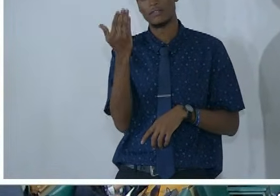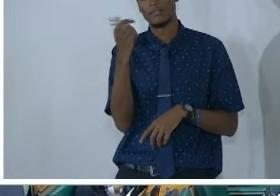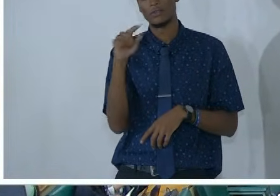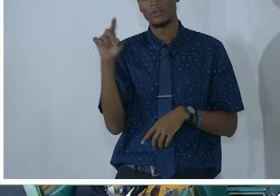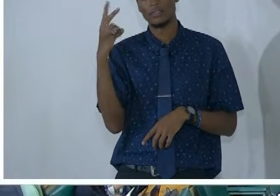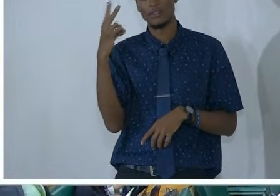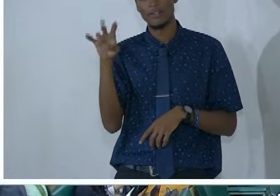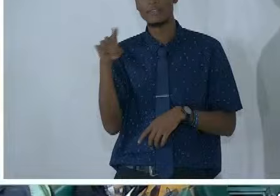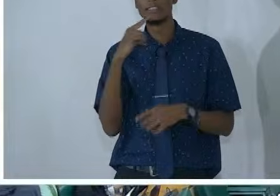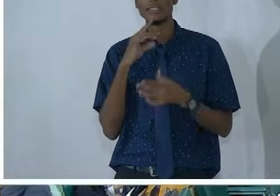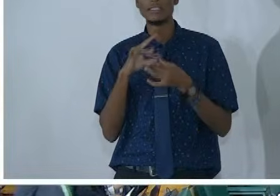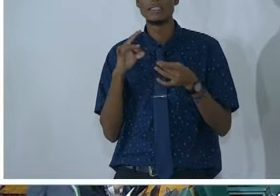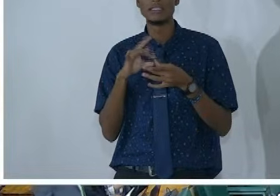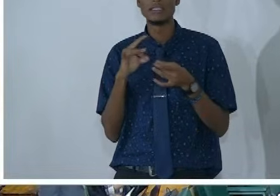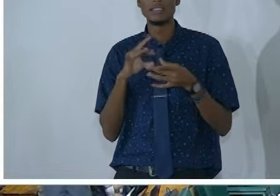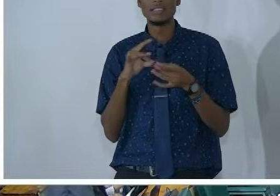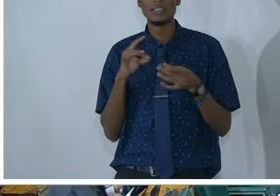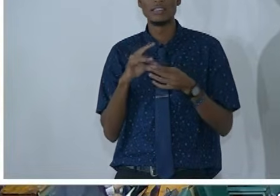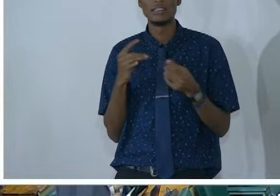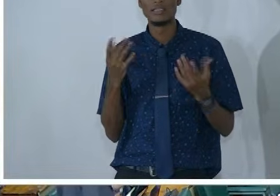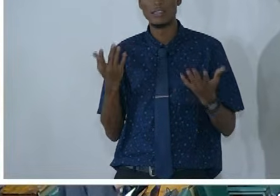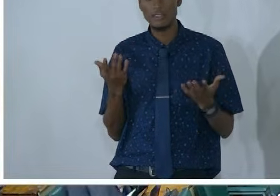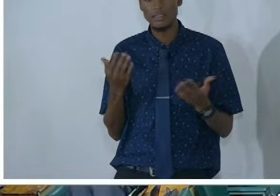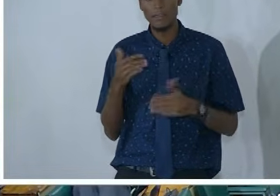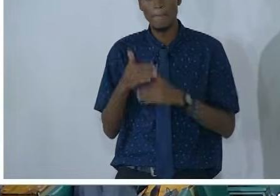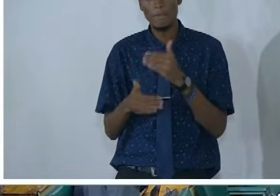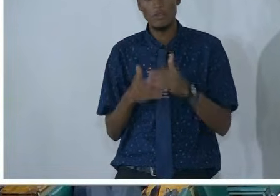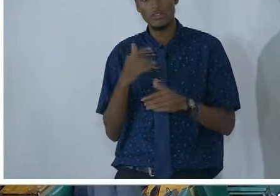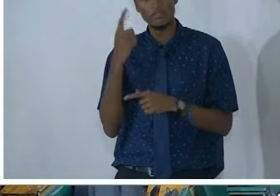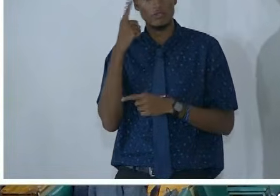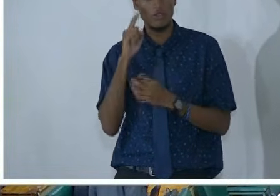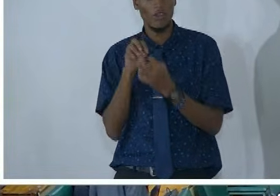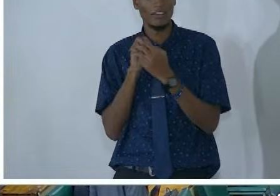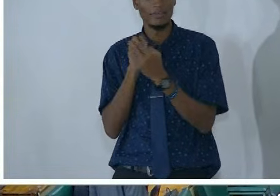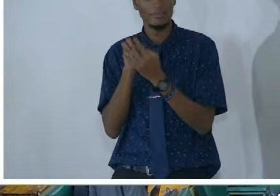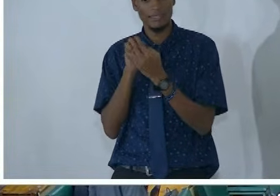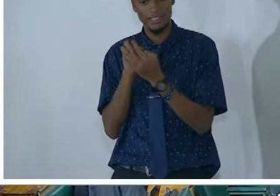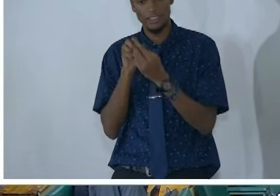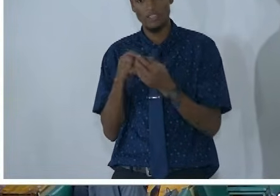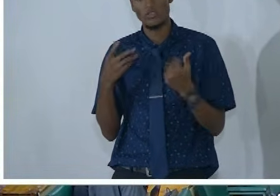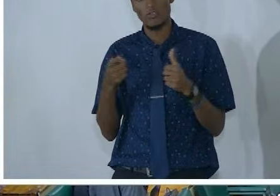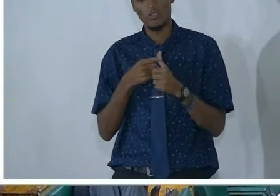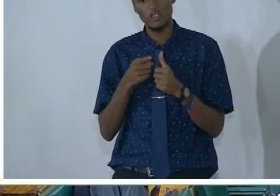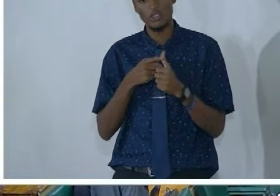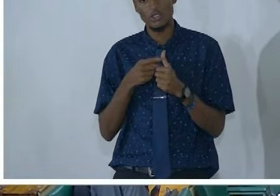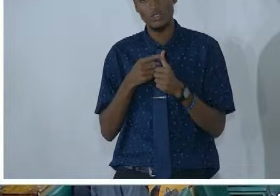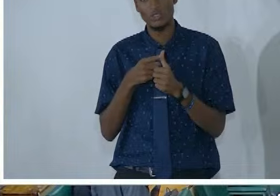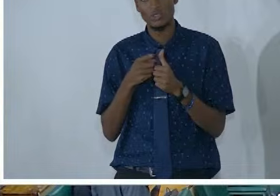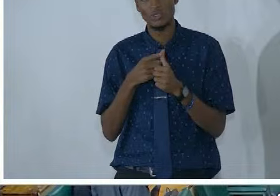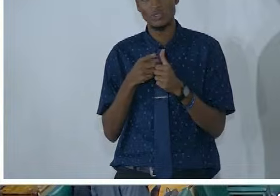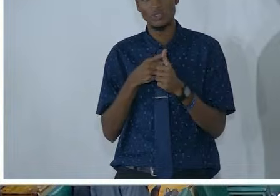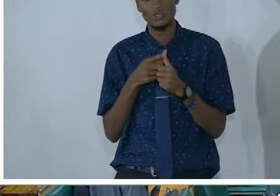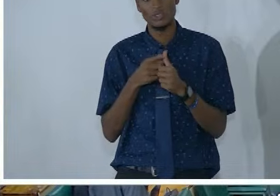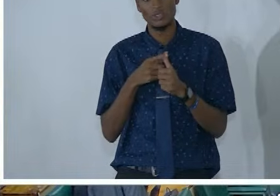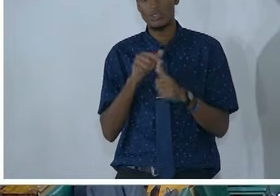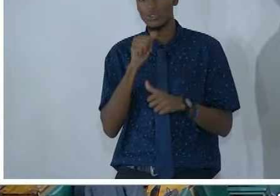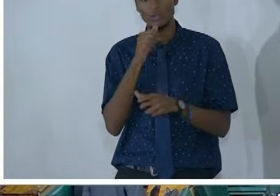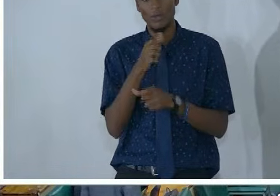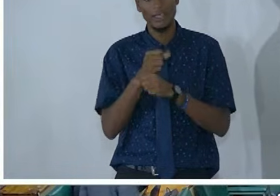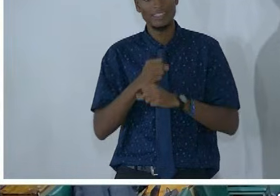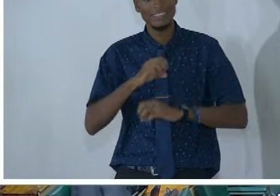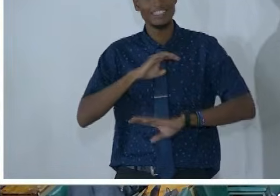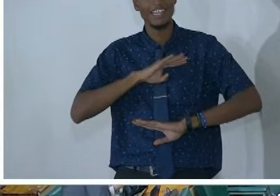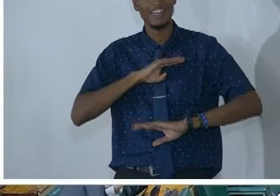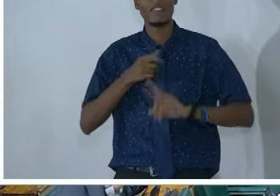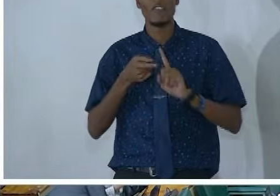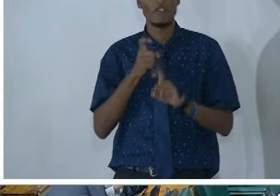which actually sets out a process for mediation. At first, you don't get satisfaction from talking